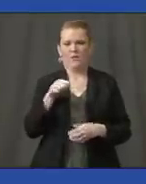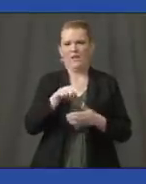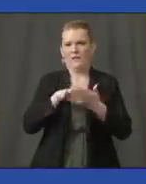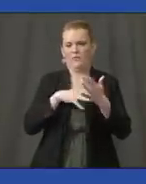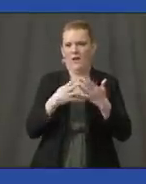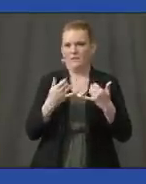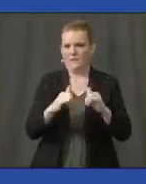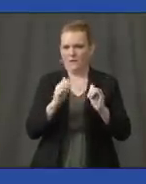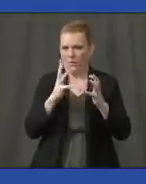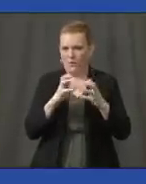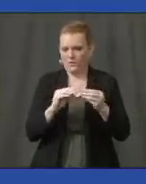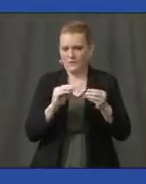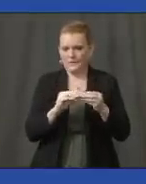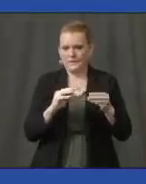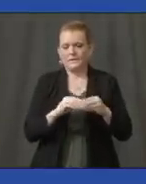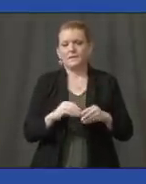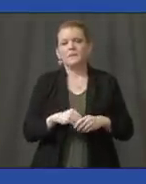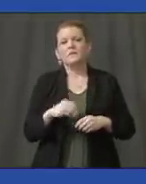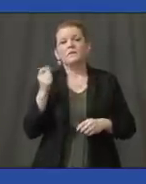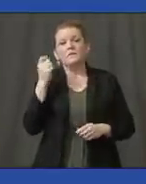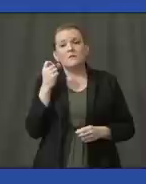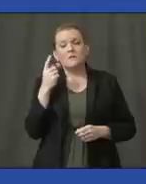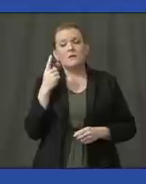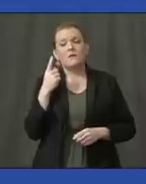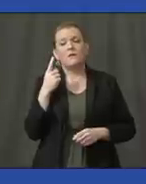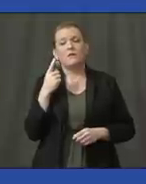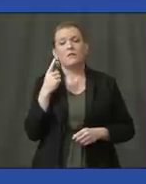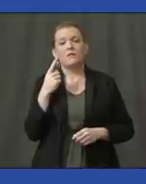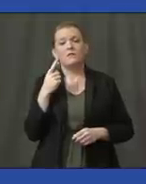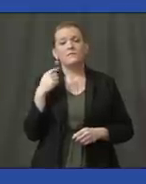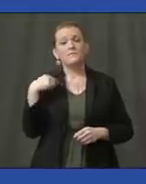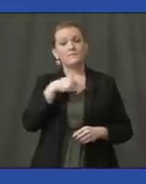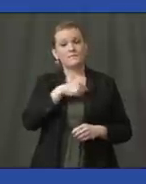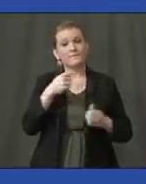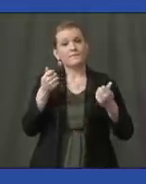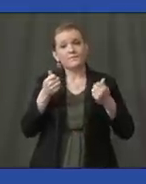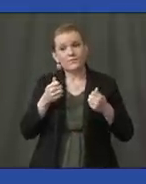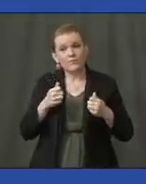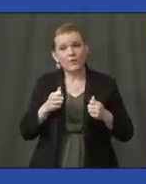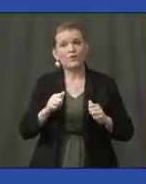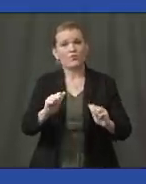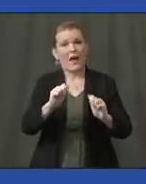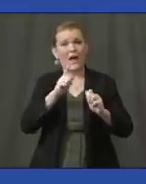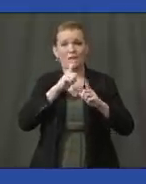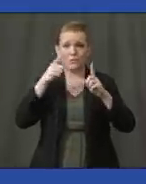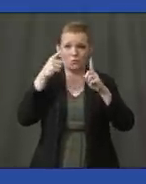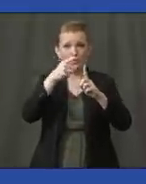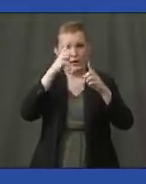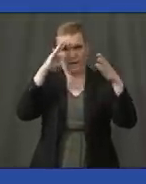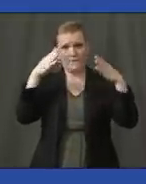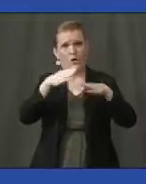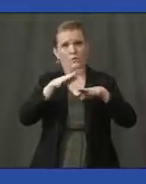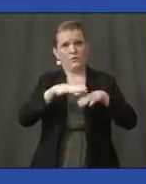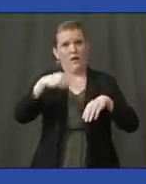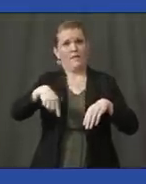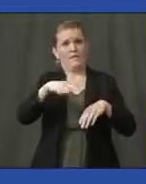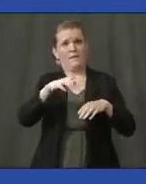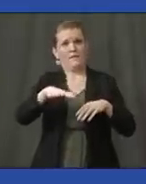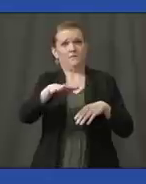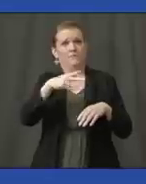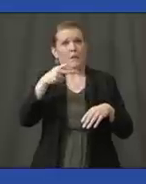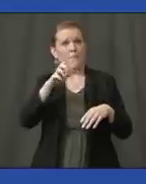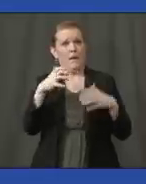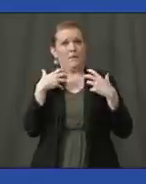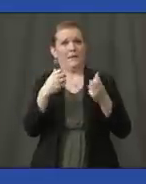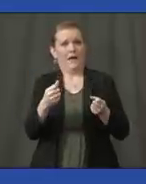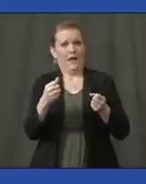What we're trying to do is deal with the public health crisis that is ongoing and continuing. I think you could